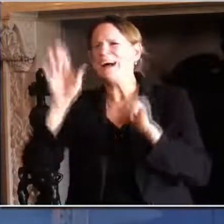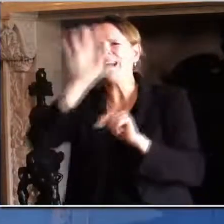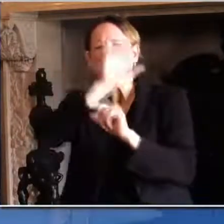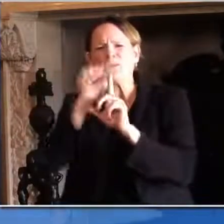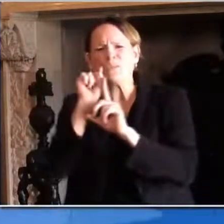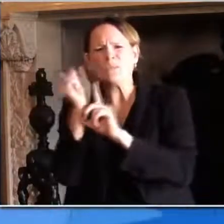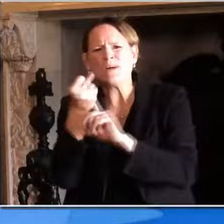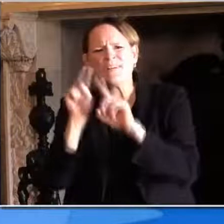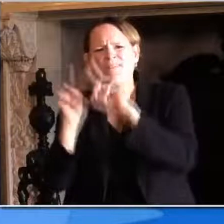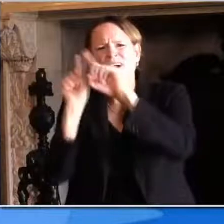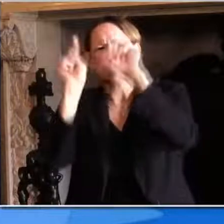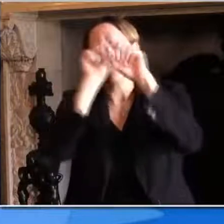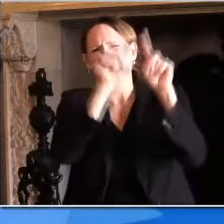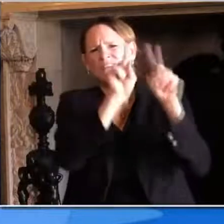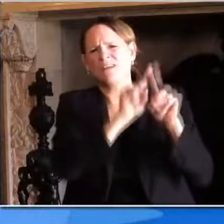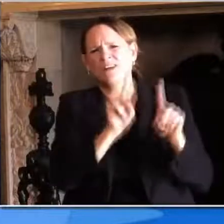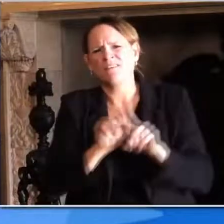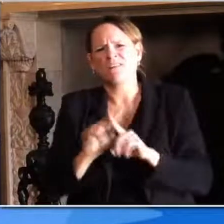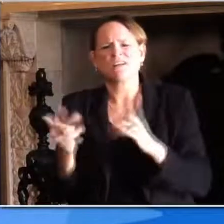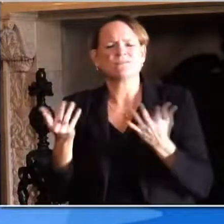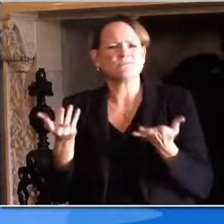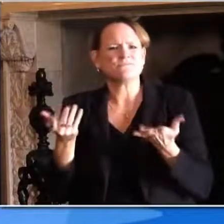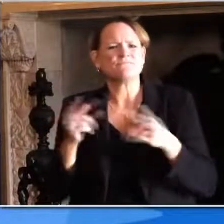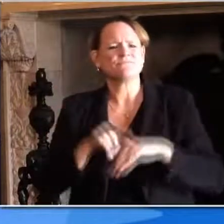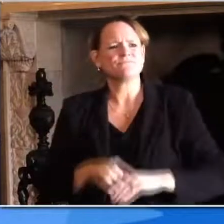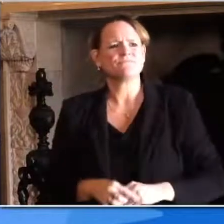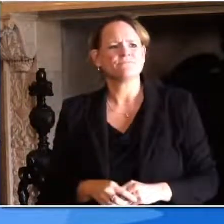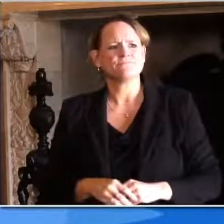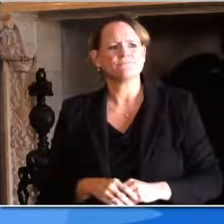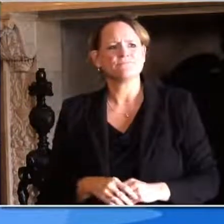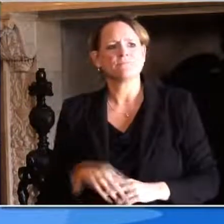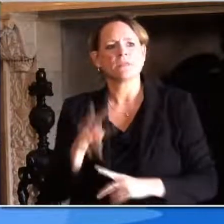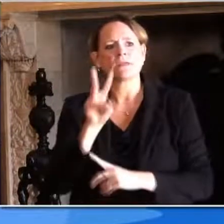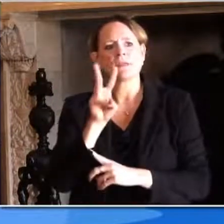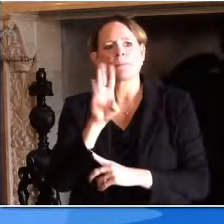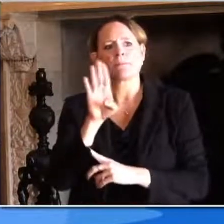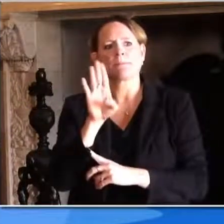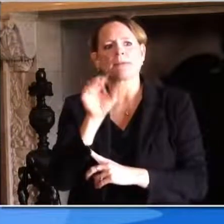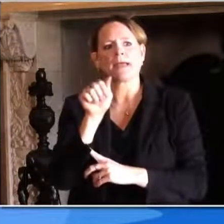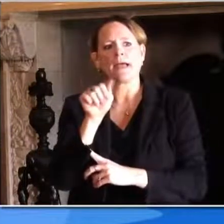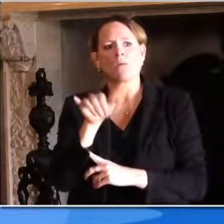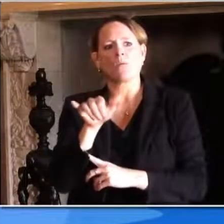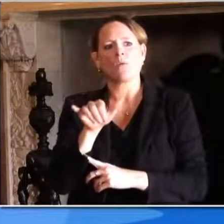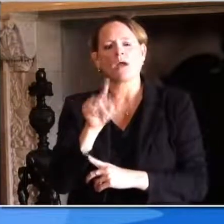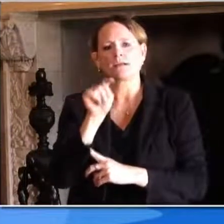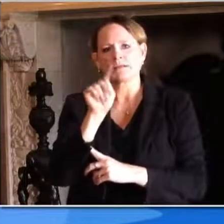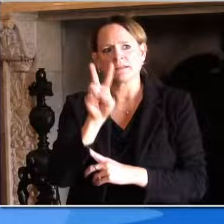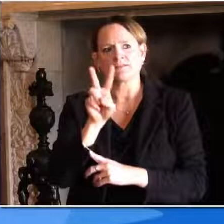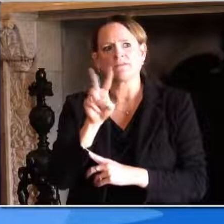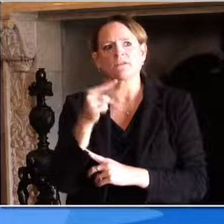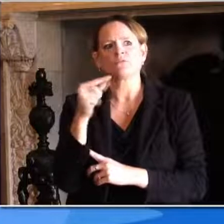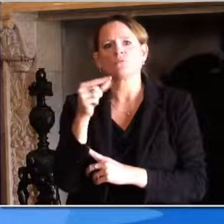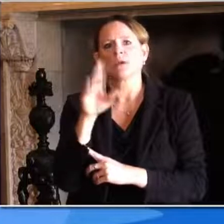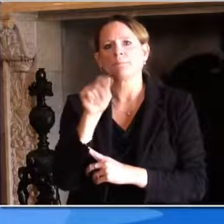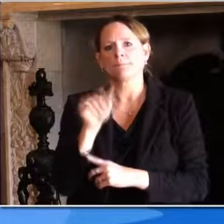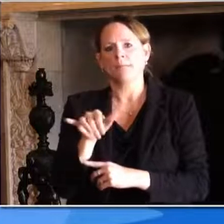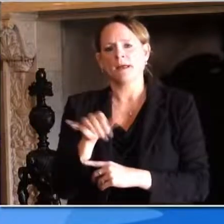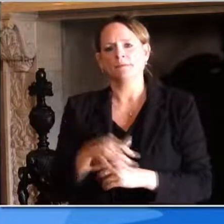you, WKOW. Now to WBAY-TV in Green Bay. WBAY.